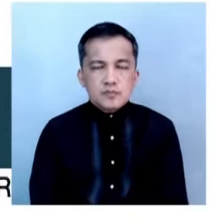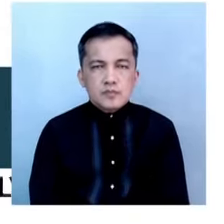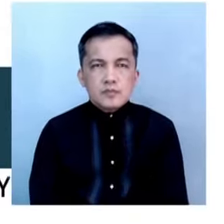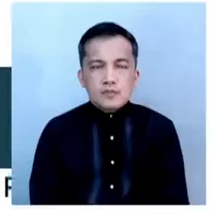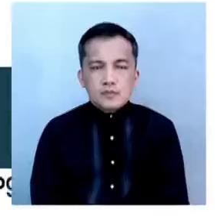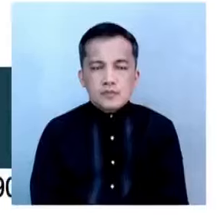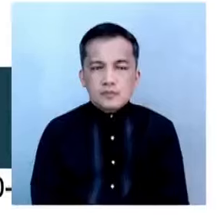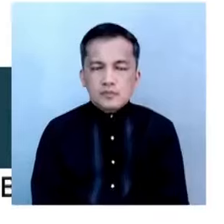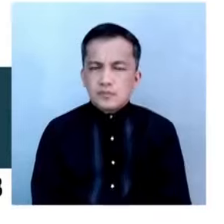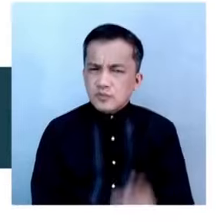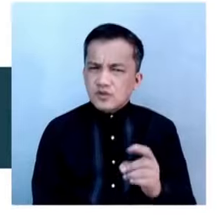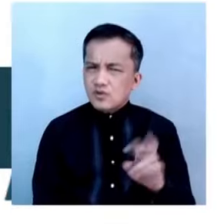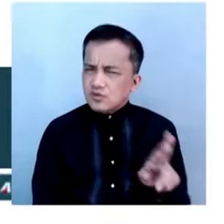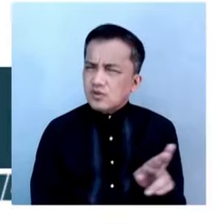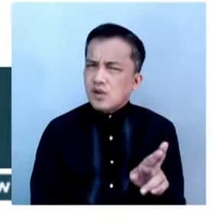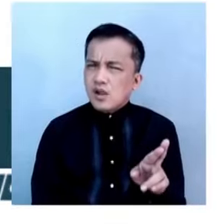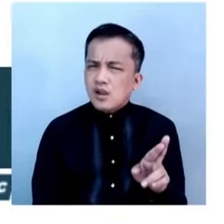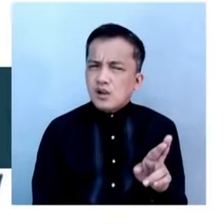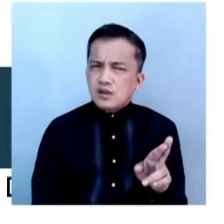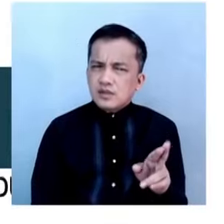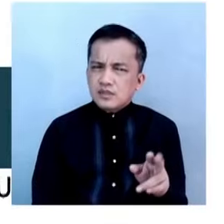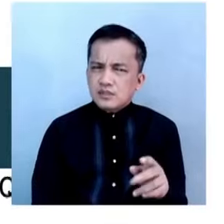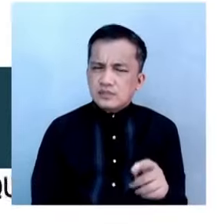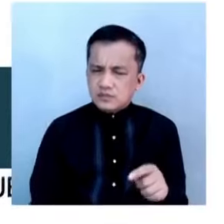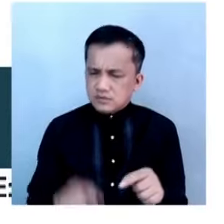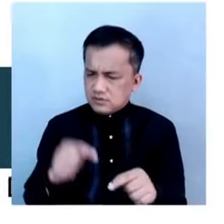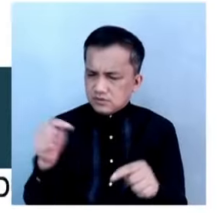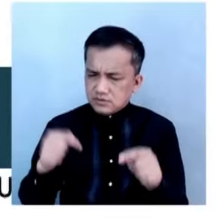Dr. Sevilla, I'm trying to trace